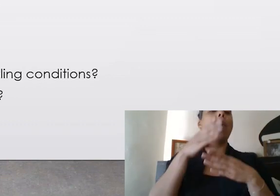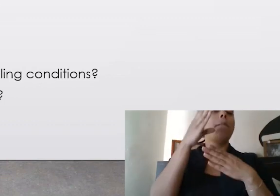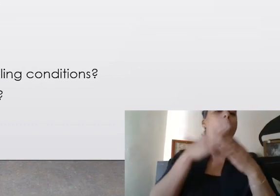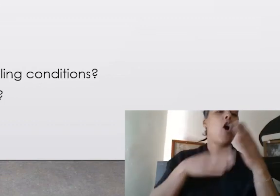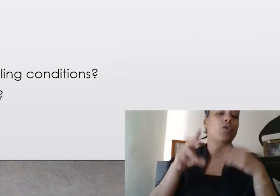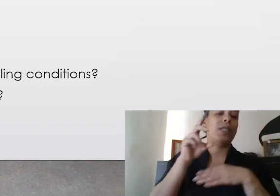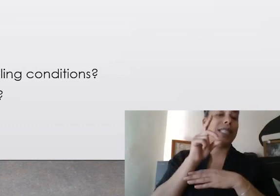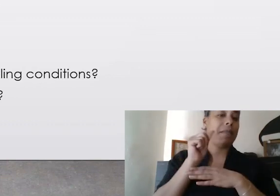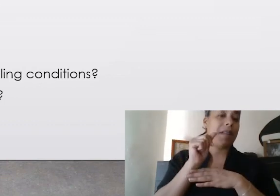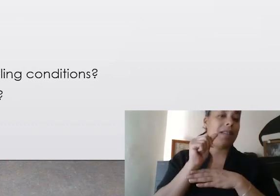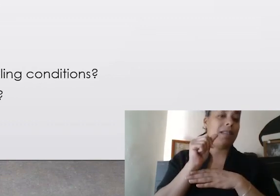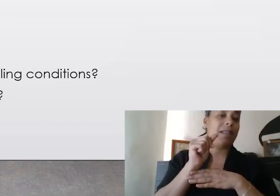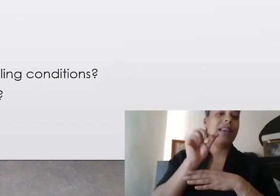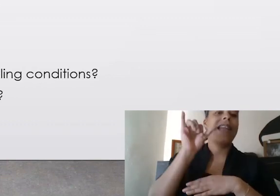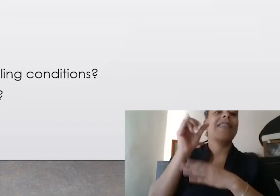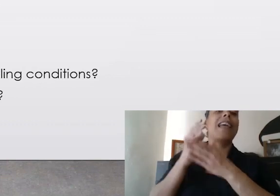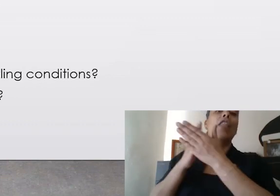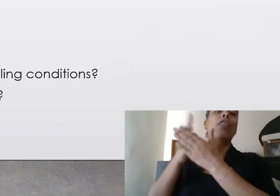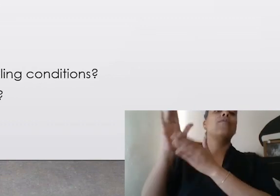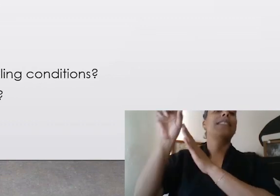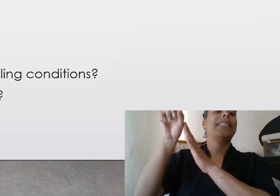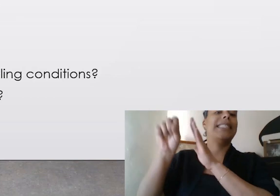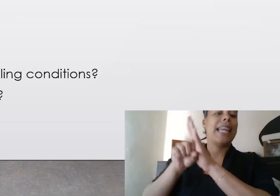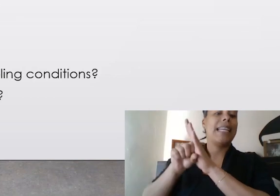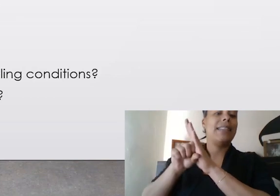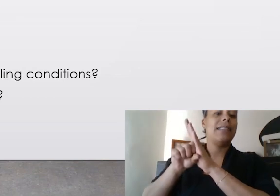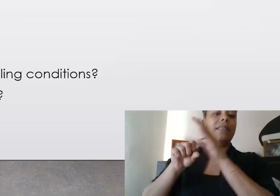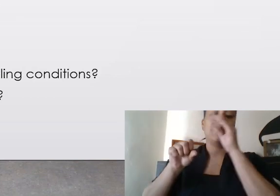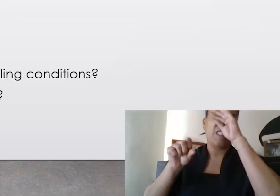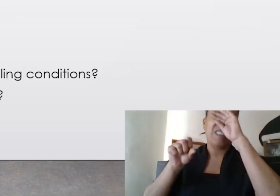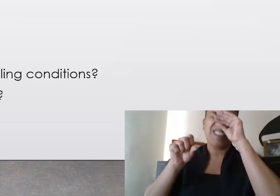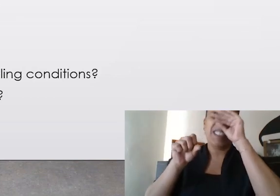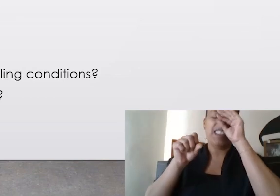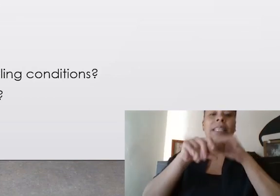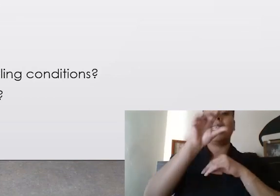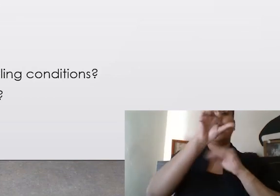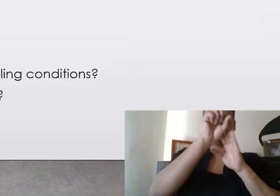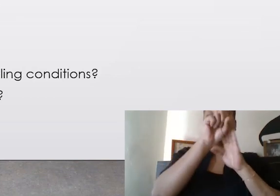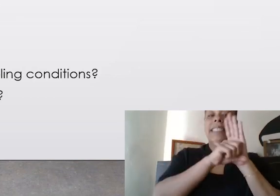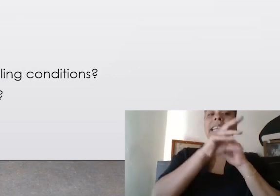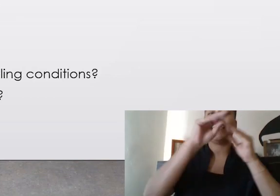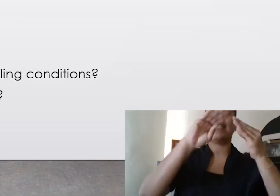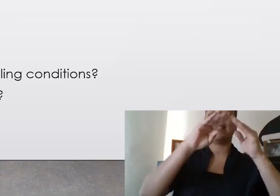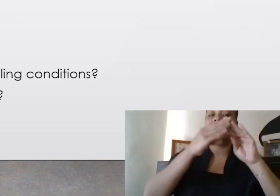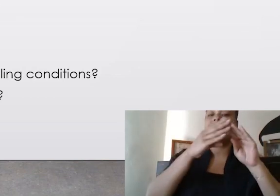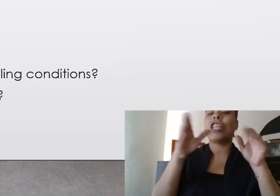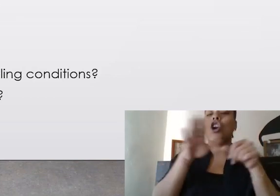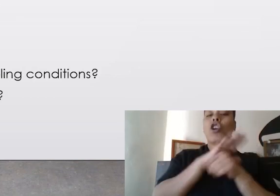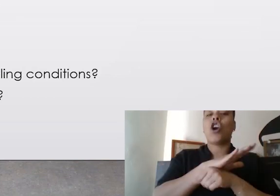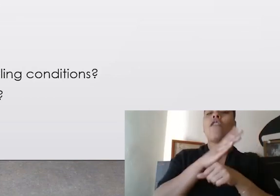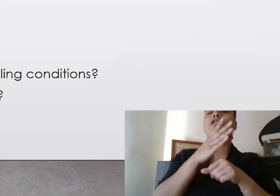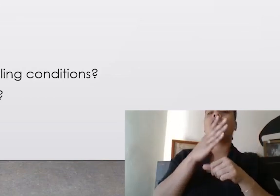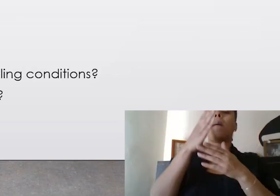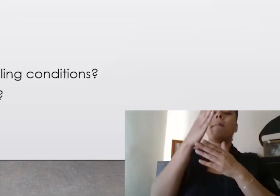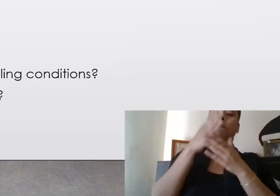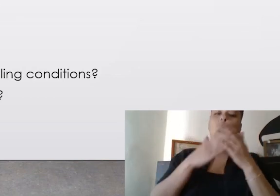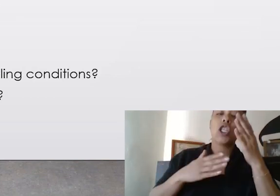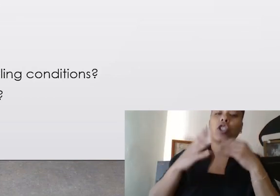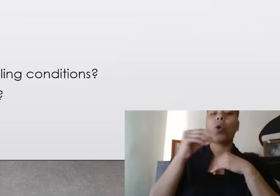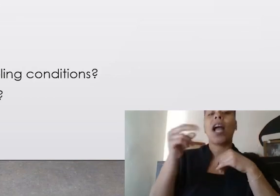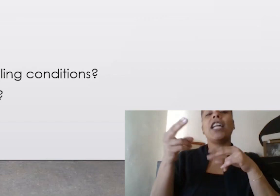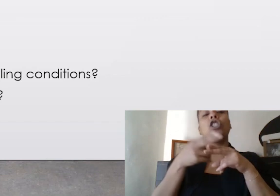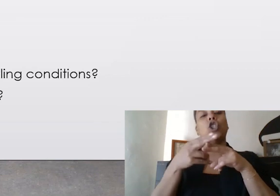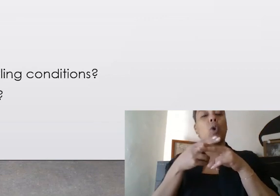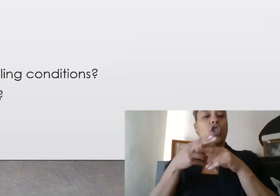state. State and city benefits only cover partial disability and short-term disability.